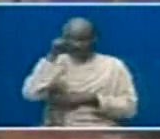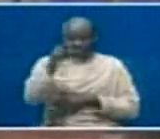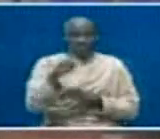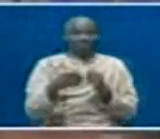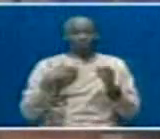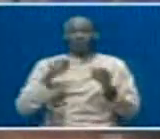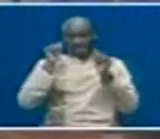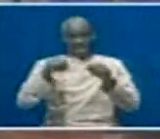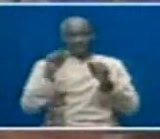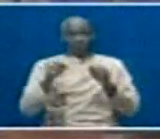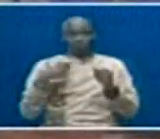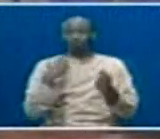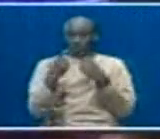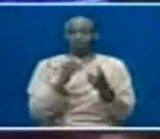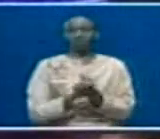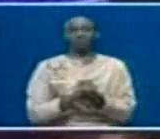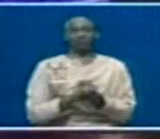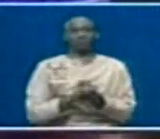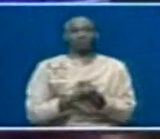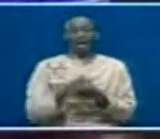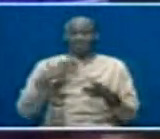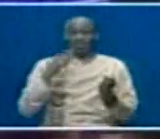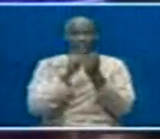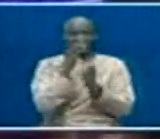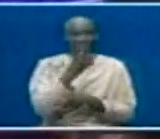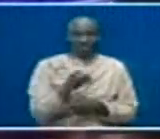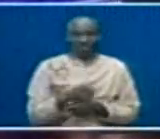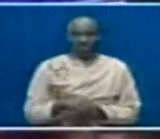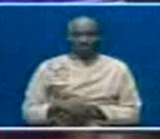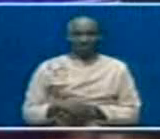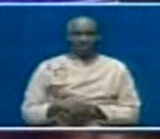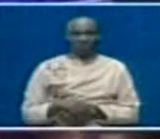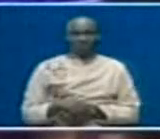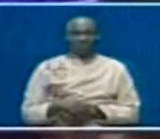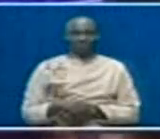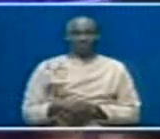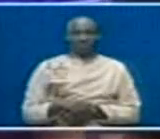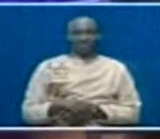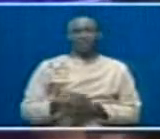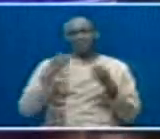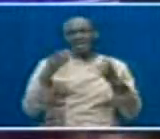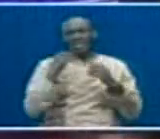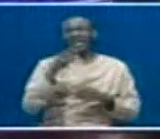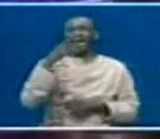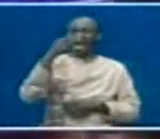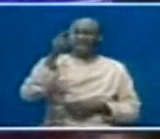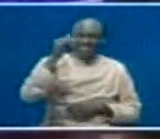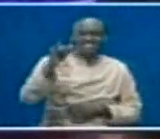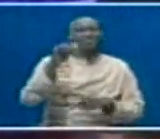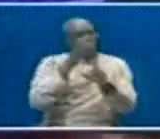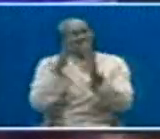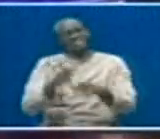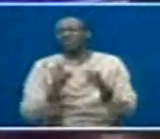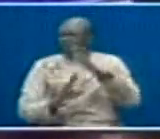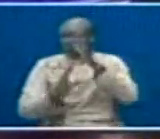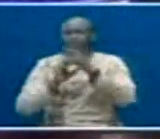able to be able to talk. And the people you met, Sal? Yeah. The people you met? Oh. Sammy Davis Jr. Oh. Harry Belafonte. All those people, forget.